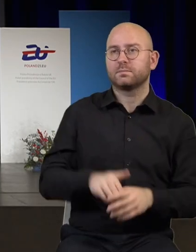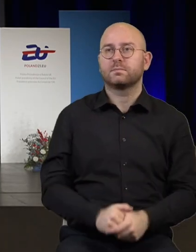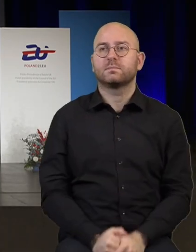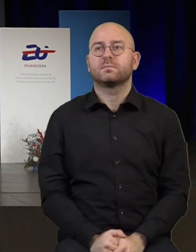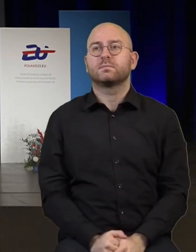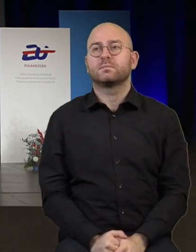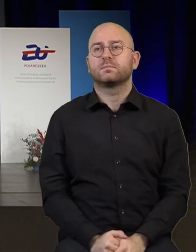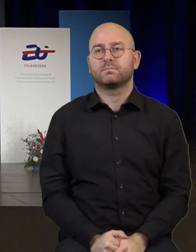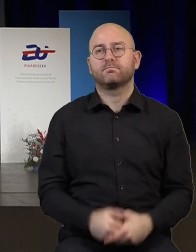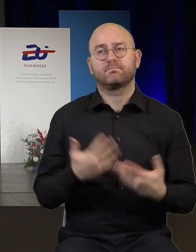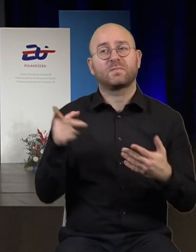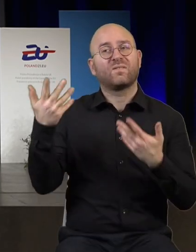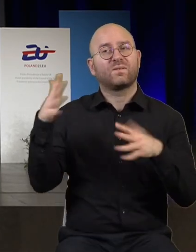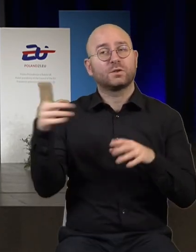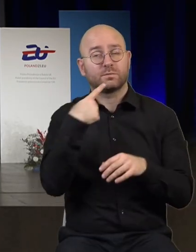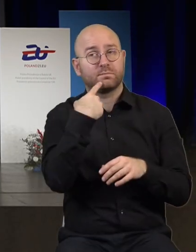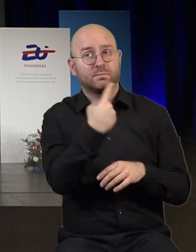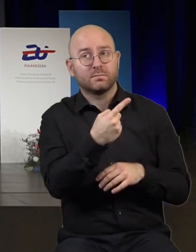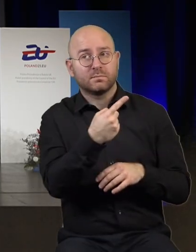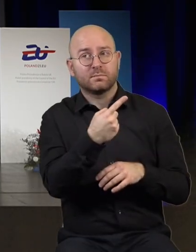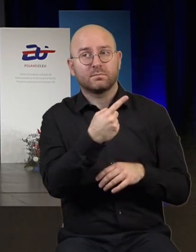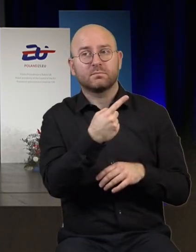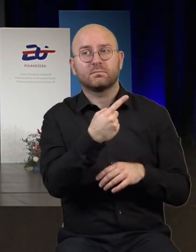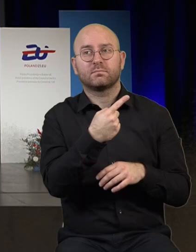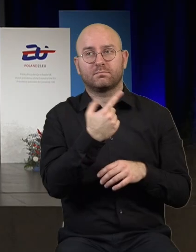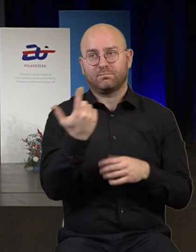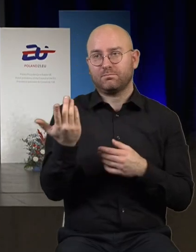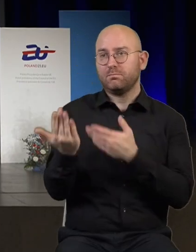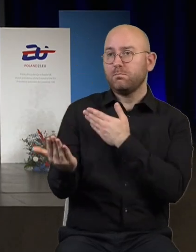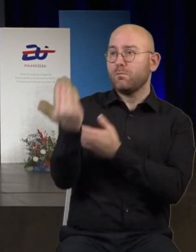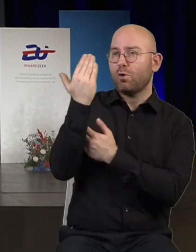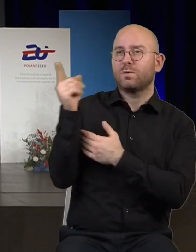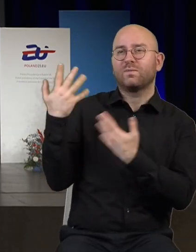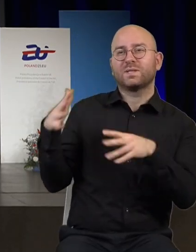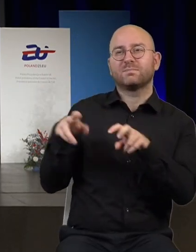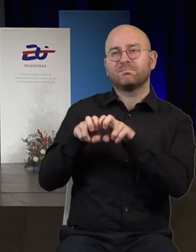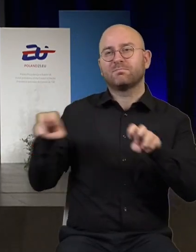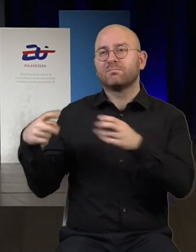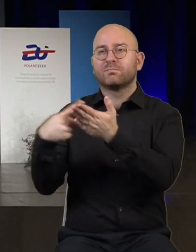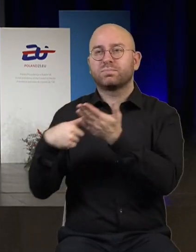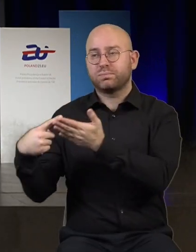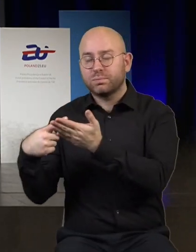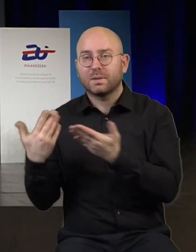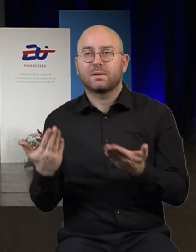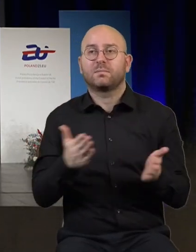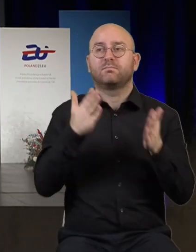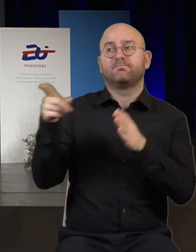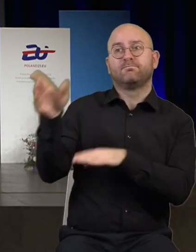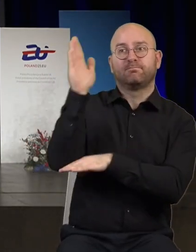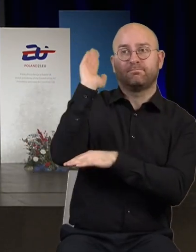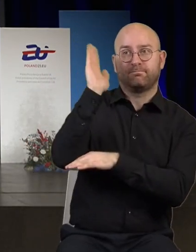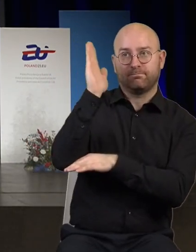that we have our goals are sustainable transport, clean public transport, new